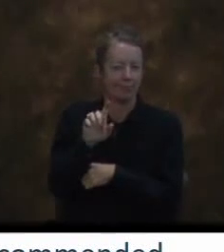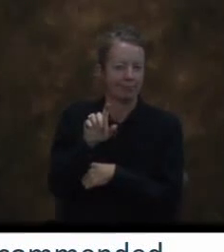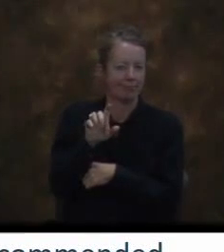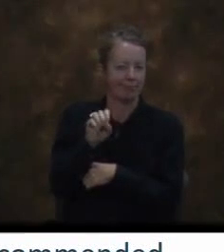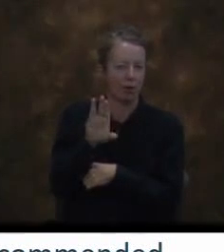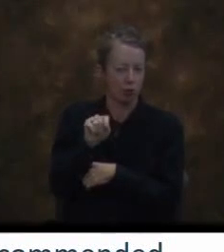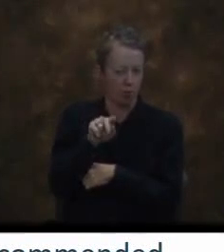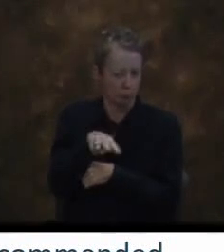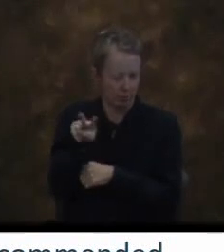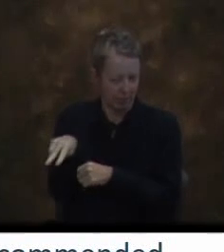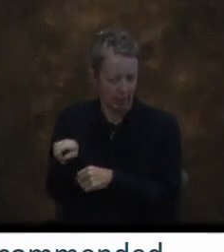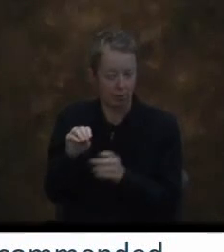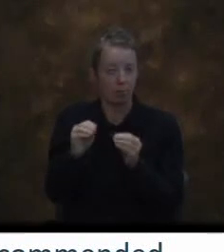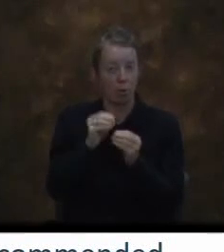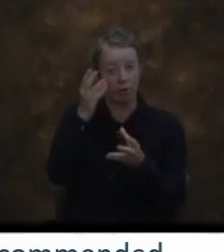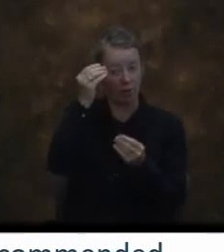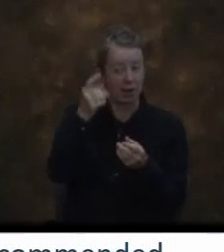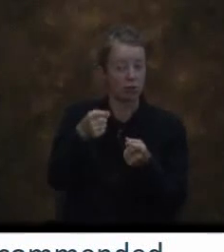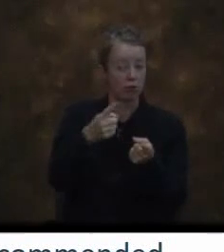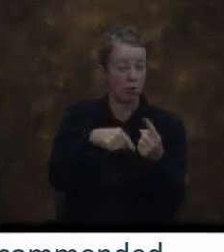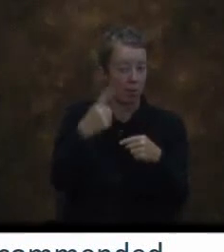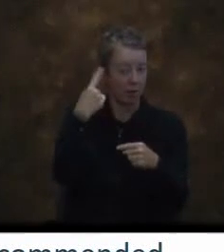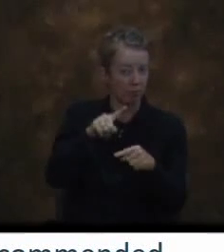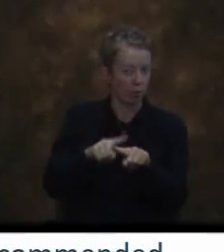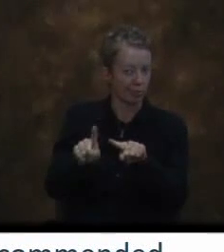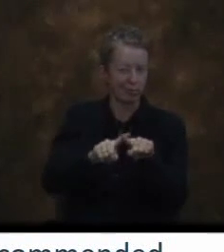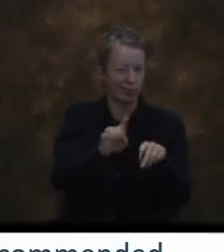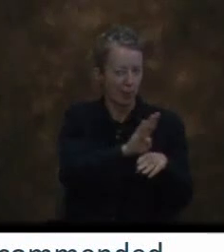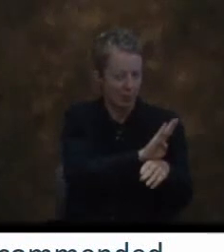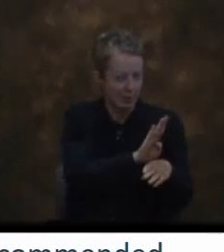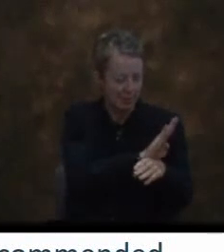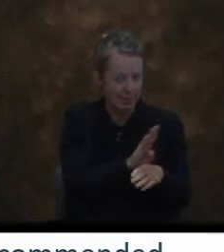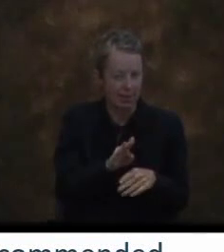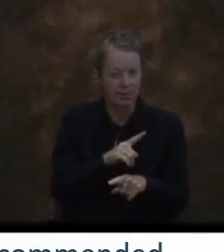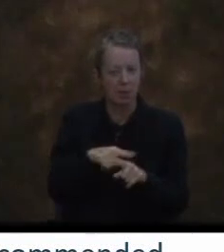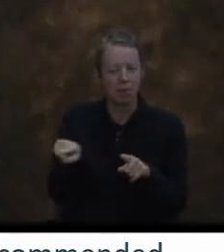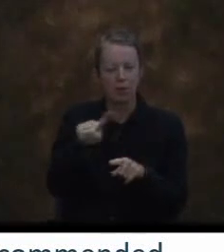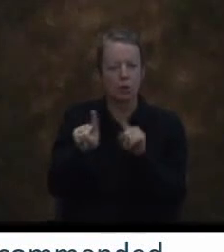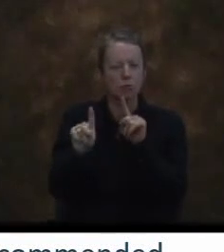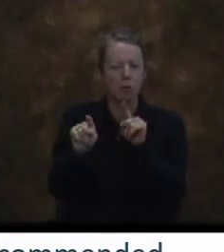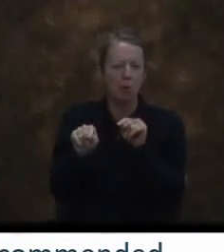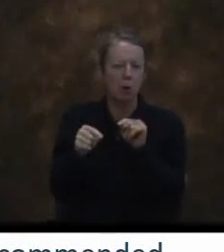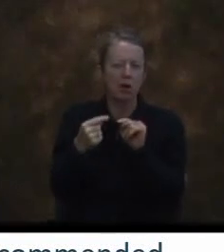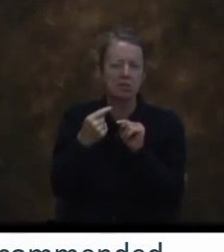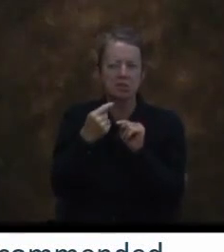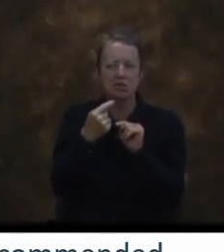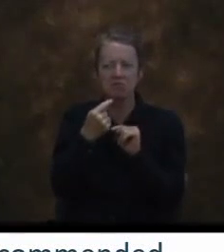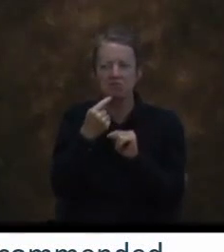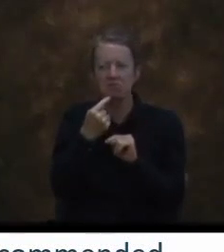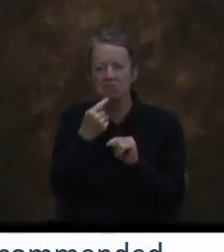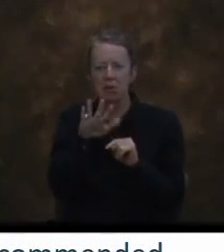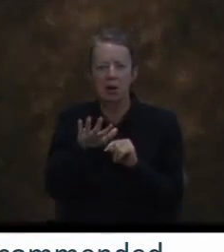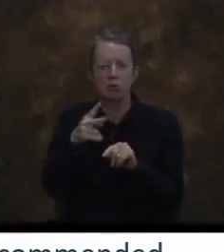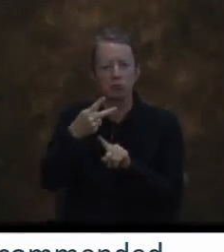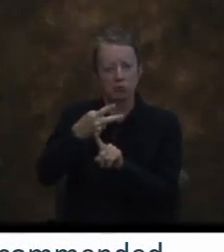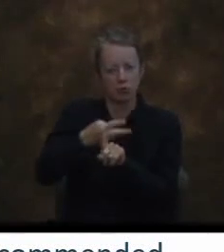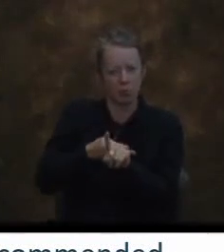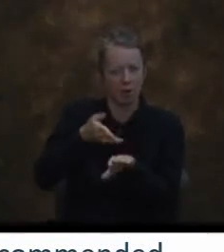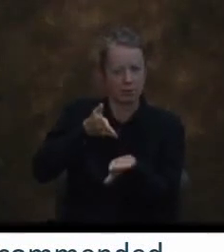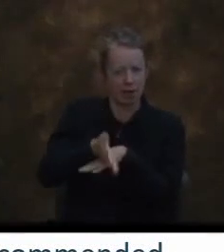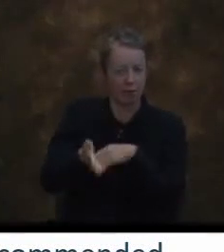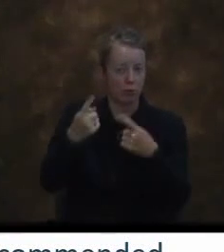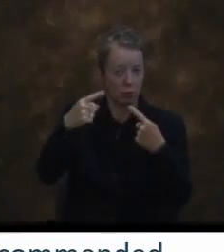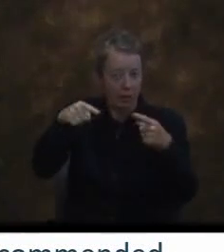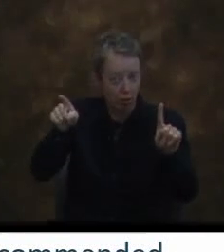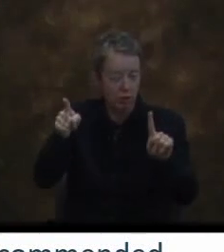for businesses, that the reports were showing roughly about 2 months after that announcement that we